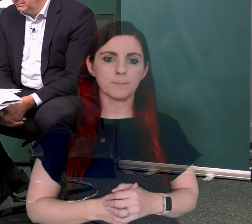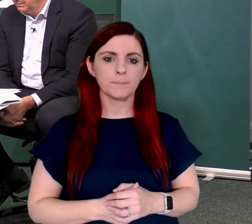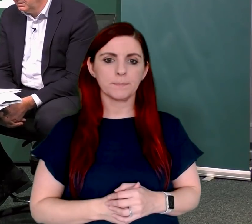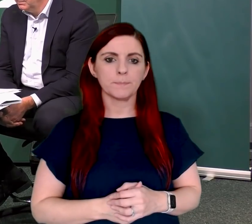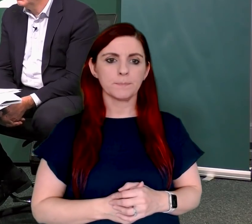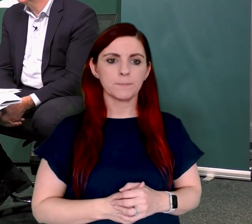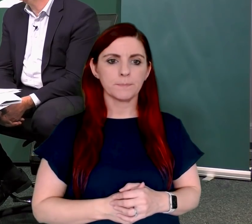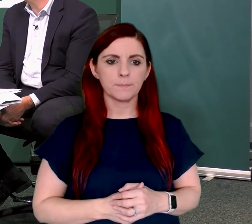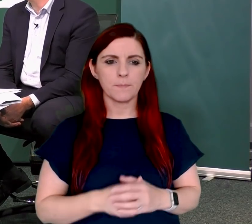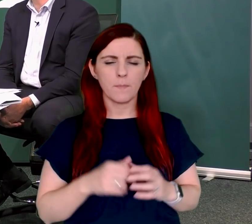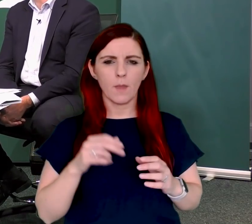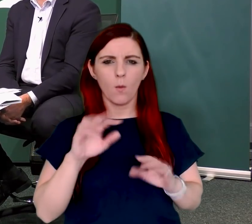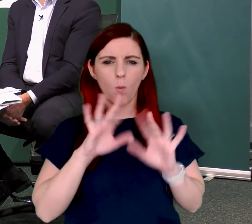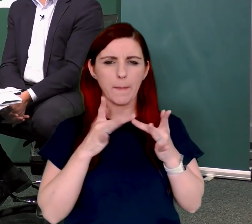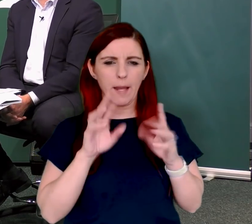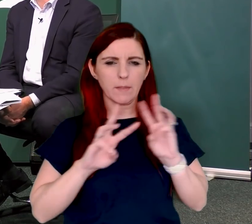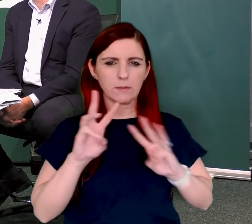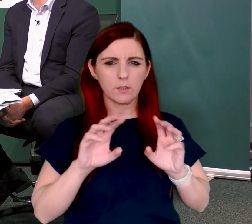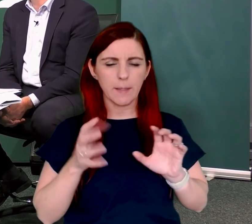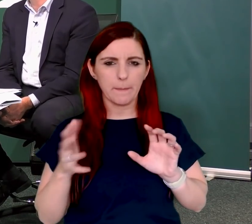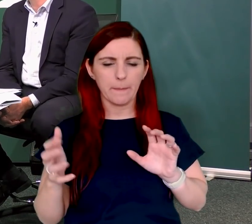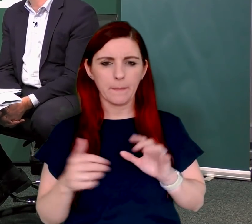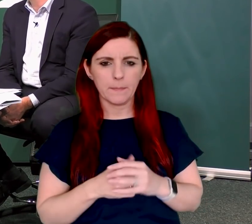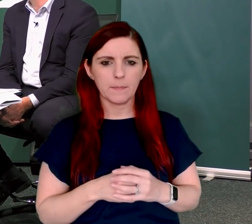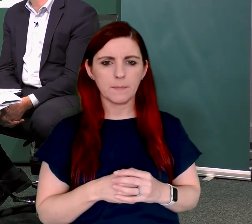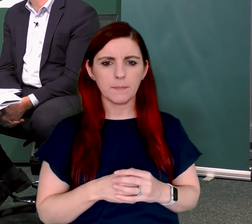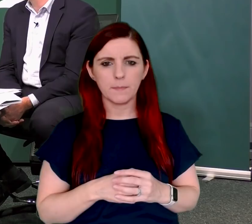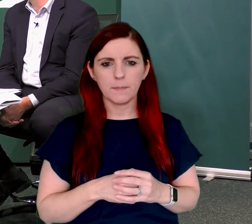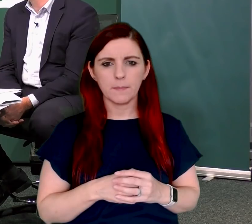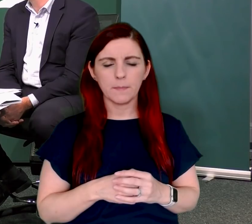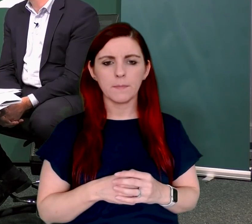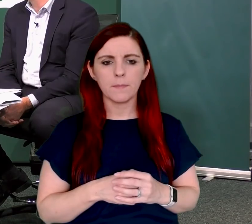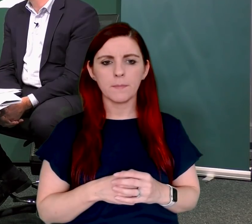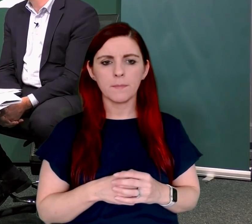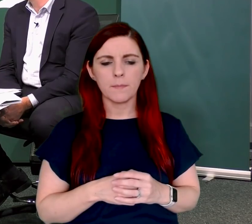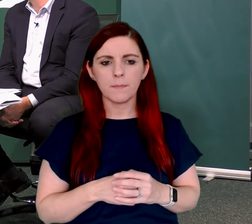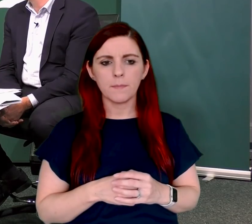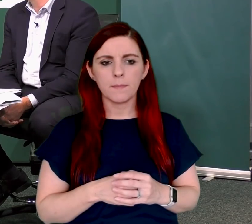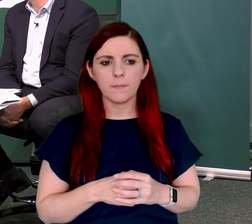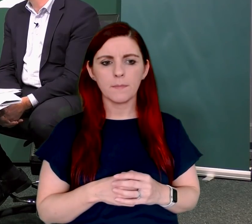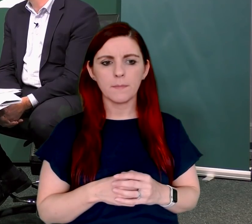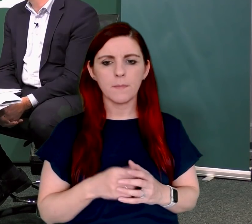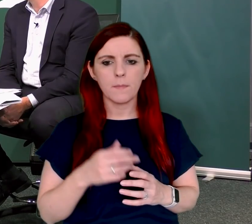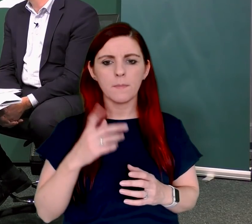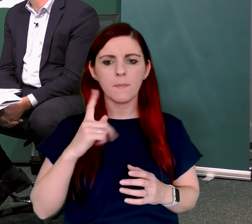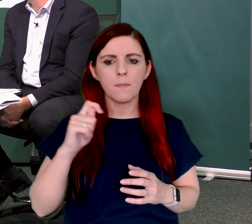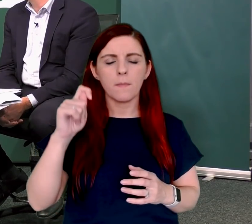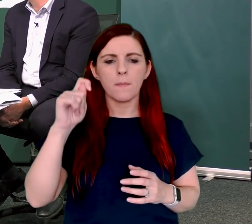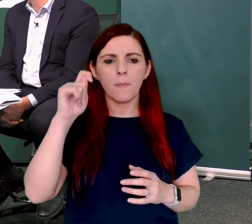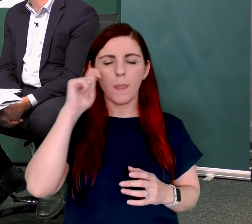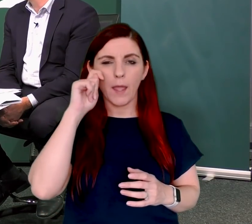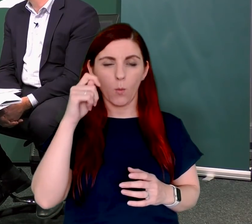I think for a fair few people anyway, when they kind of hear about pressures in the health service, it kind of comes back to this question of,